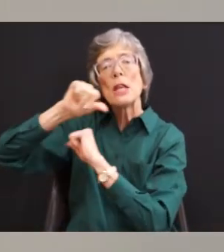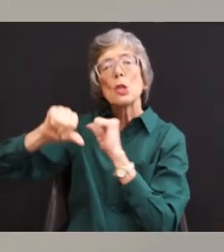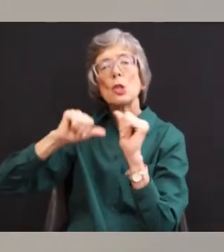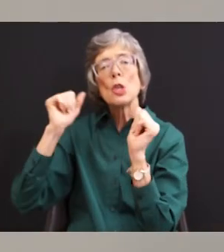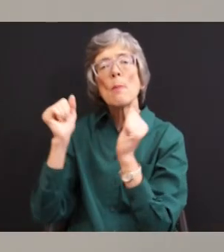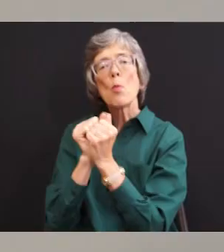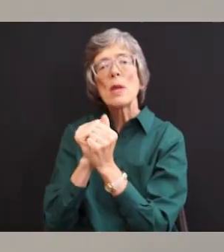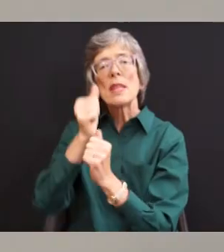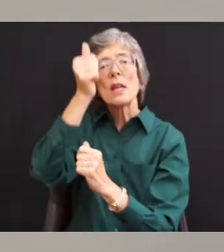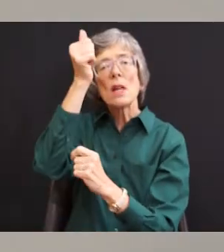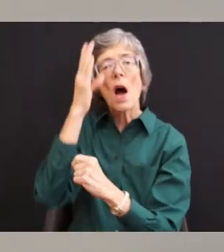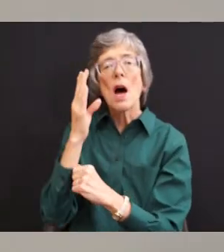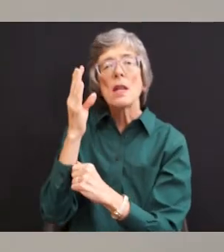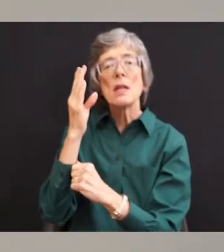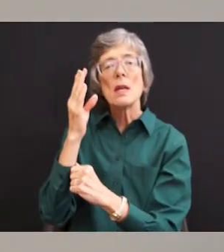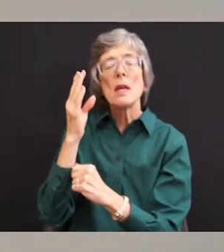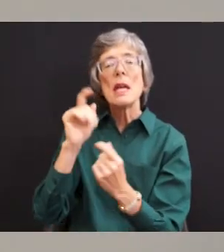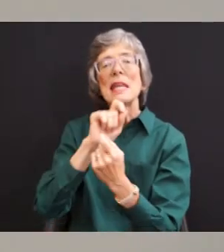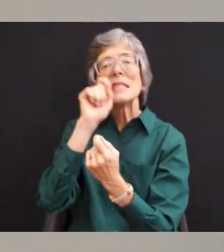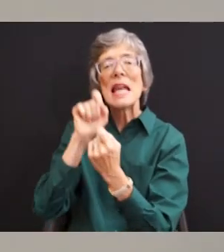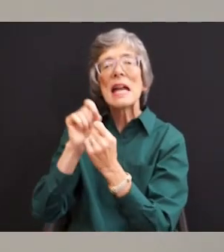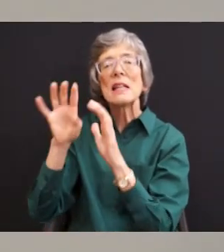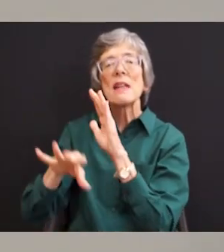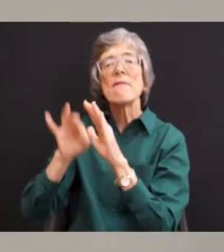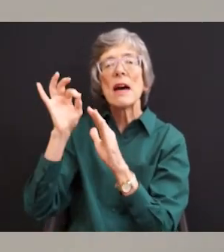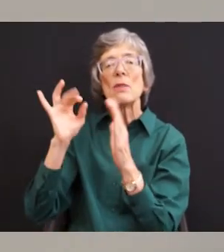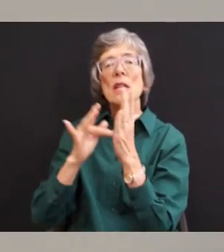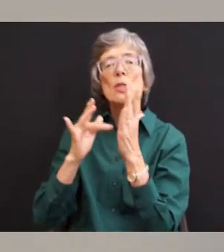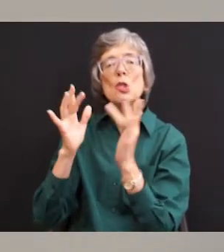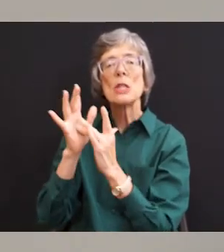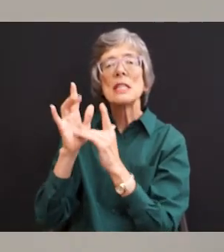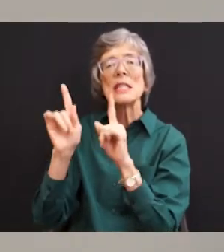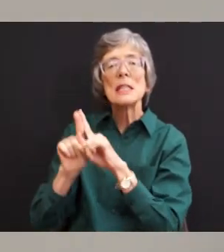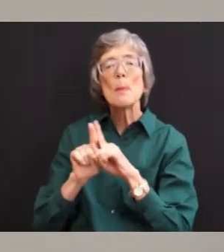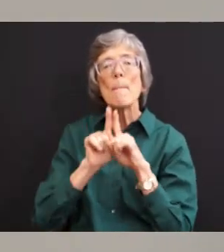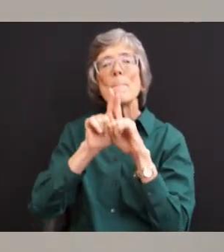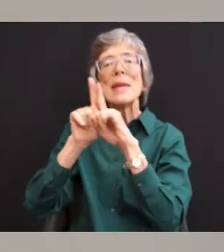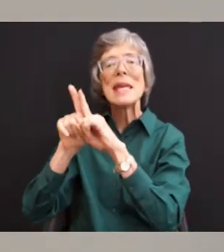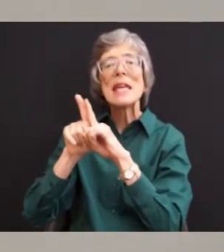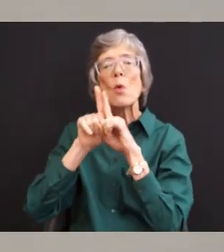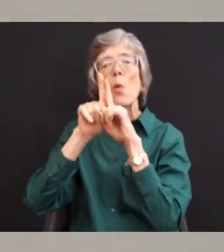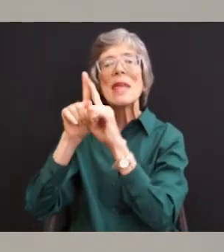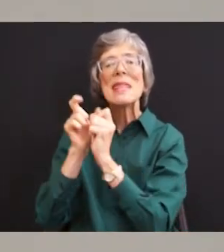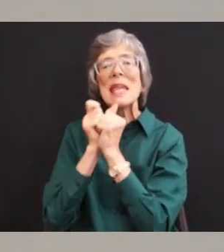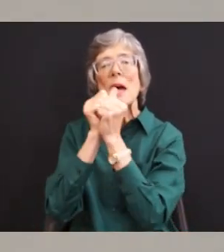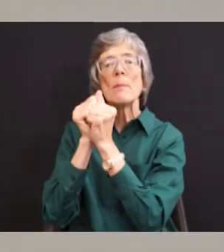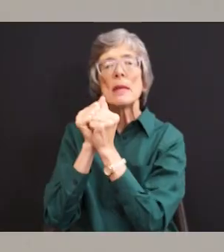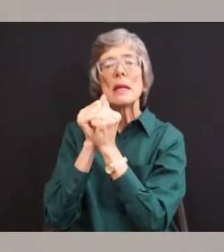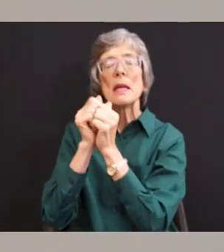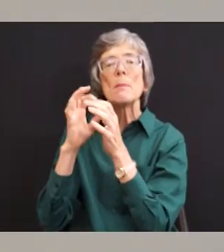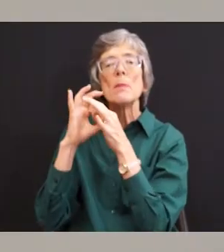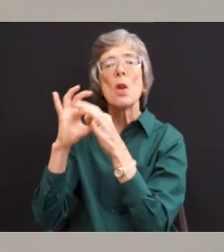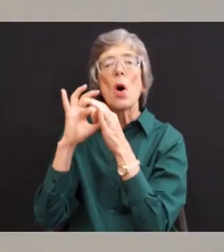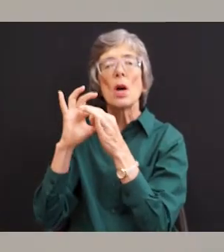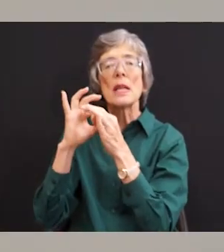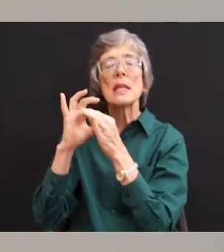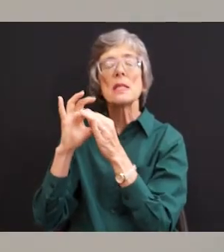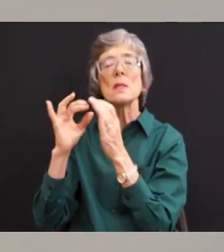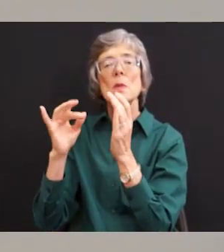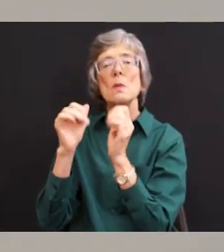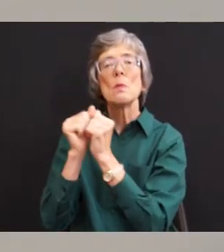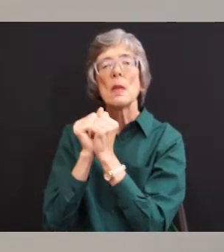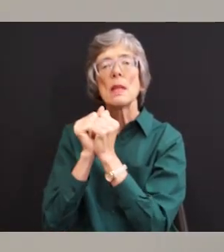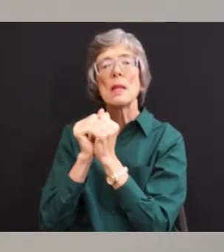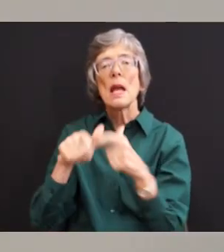God, precisely found in being with him, in belonging, living with